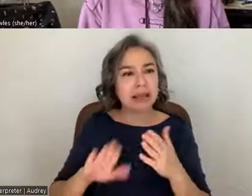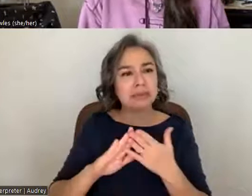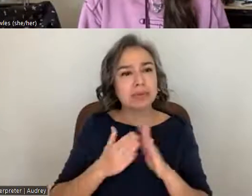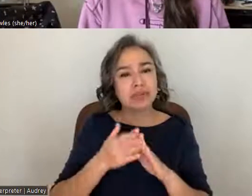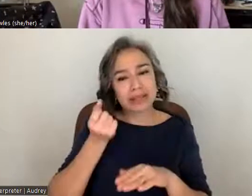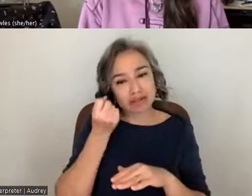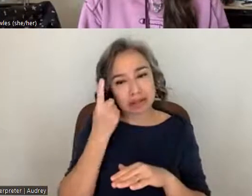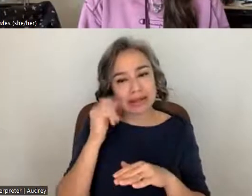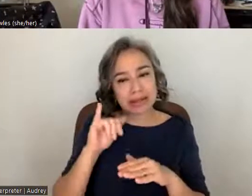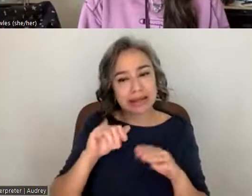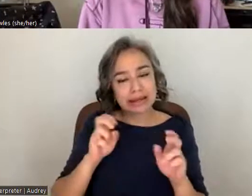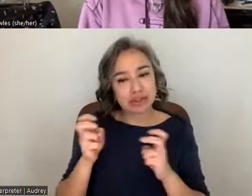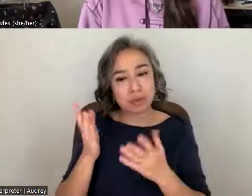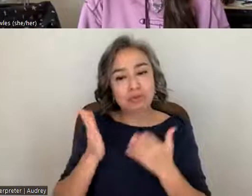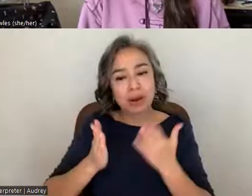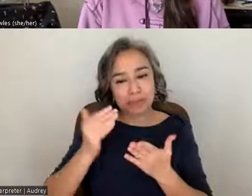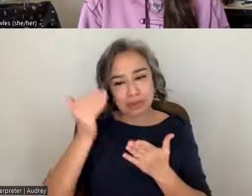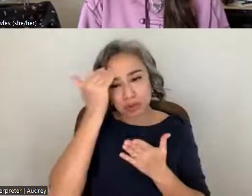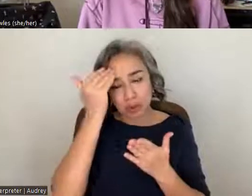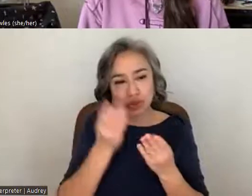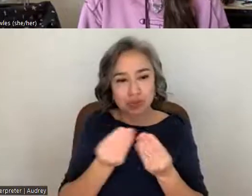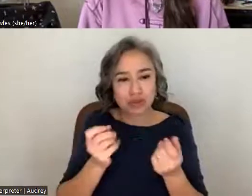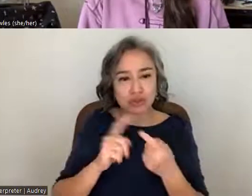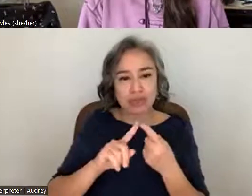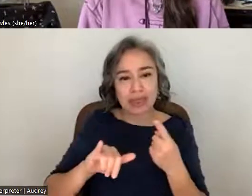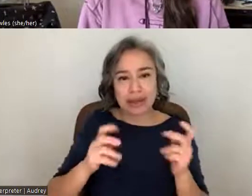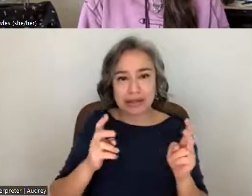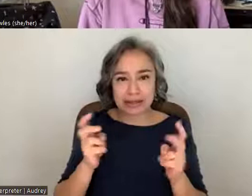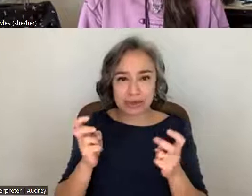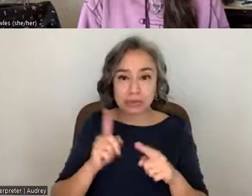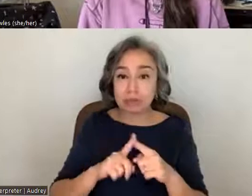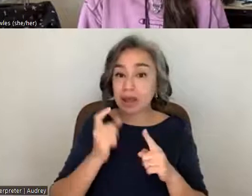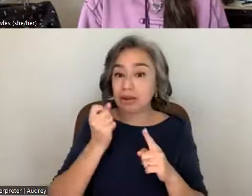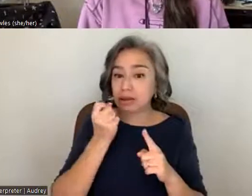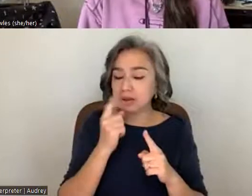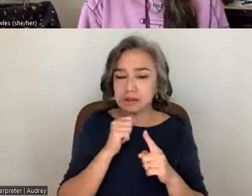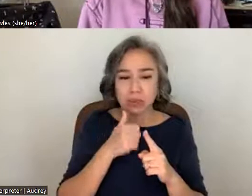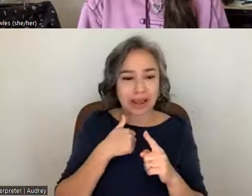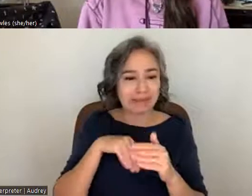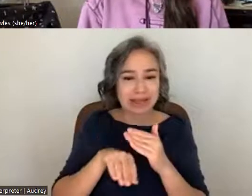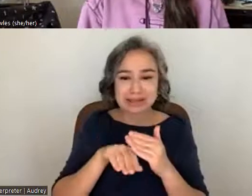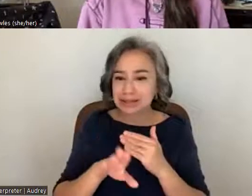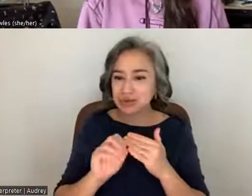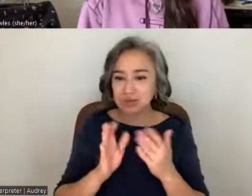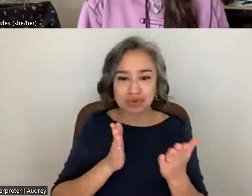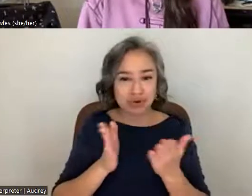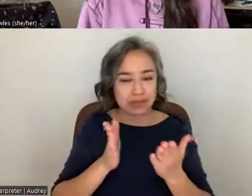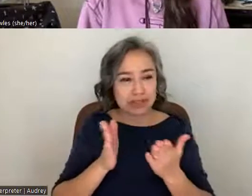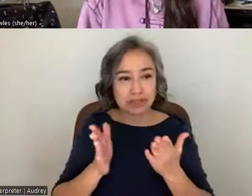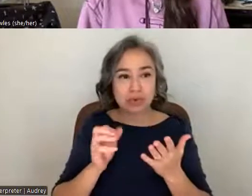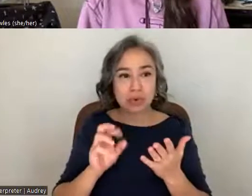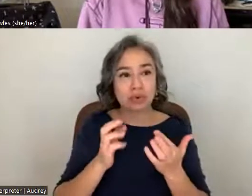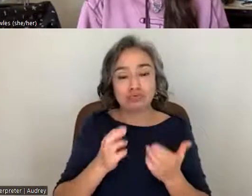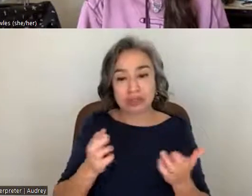they probably know the solution to the issue. What they don't have is the access to the services or the